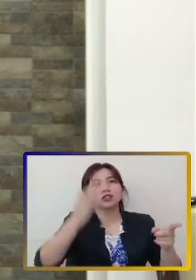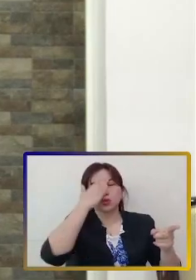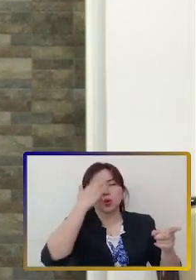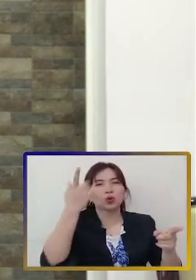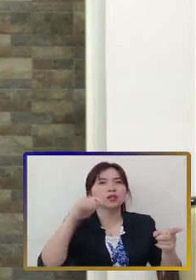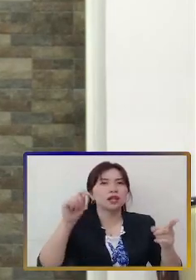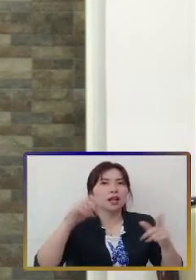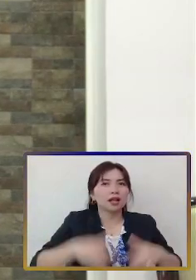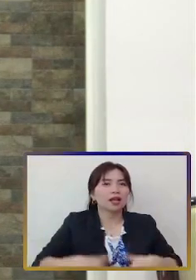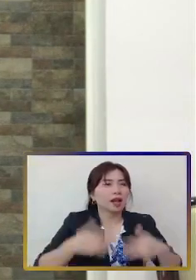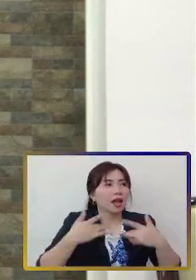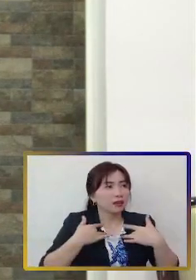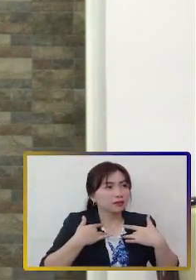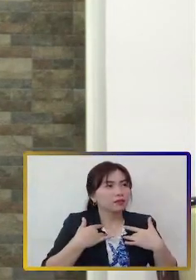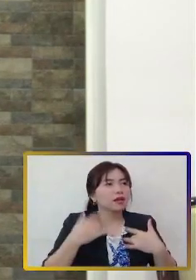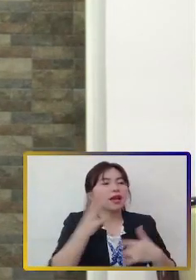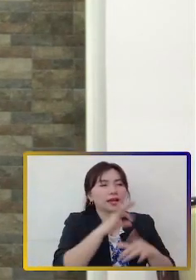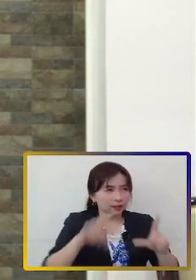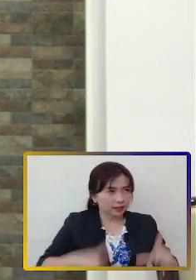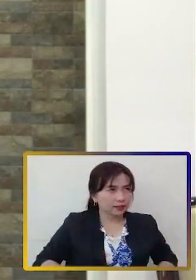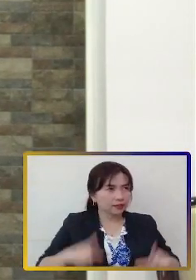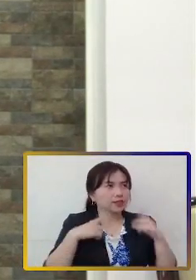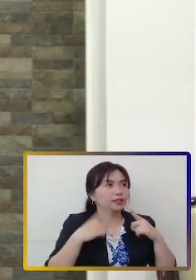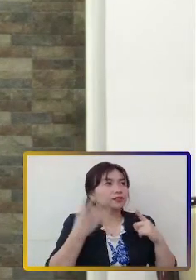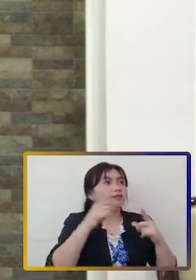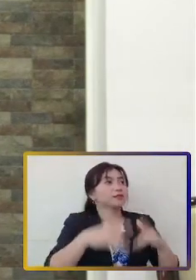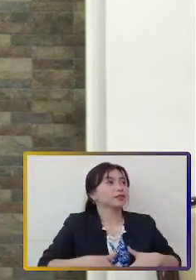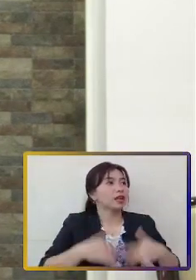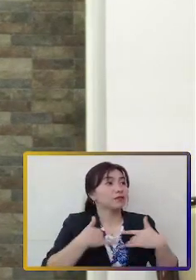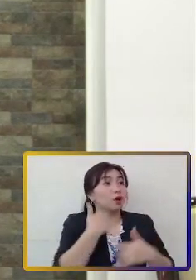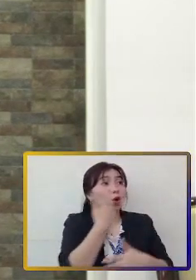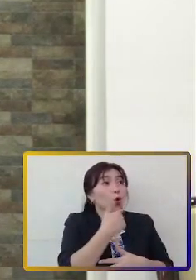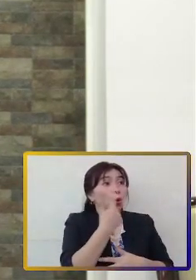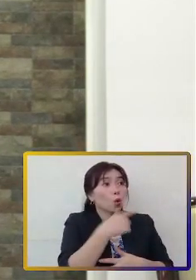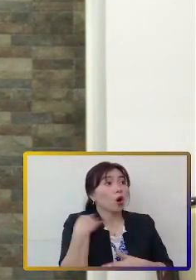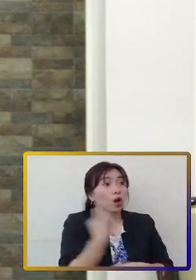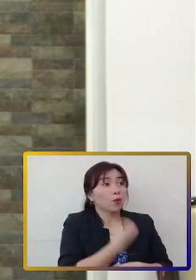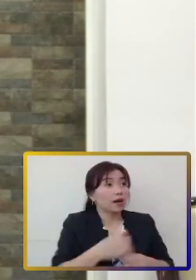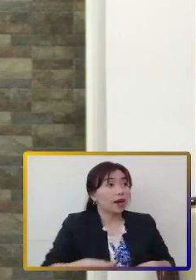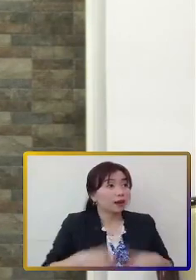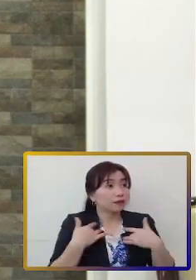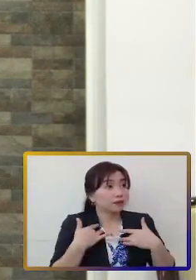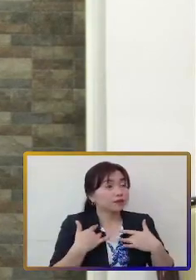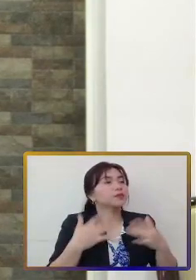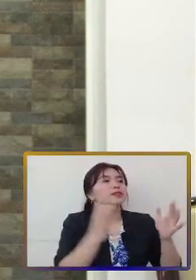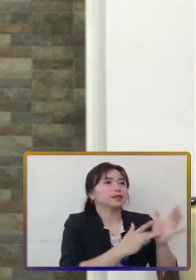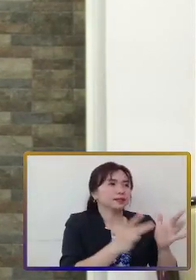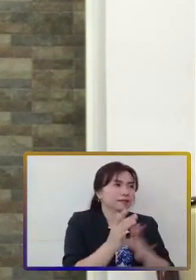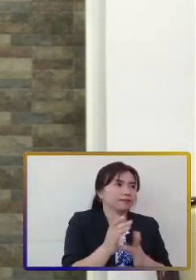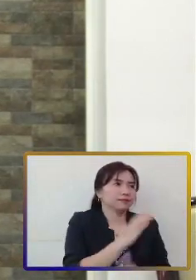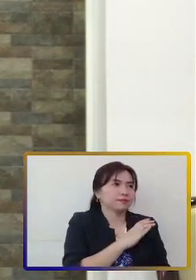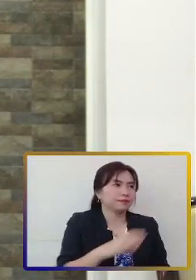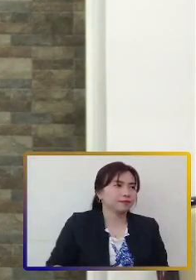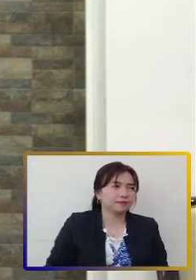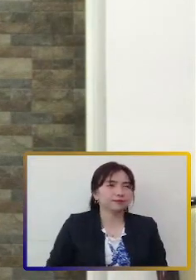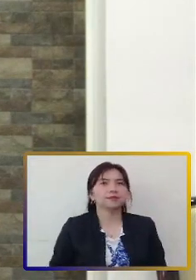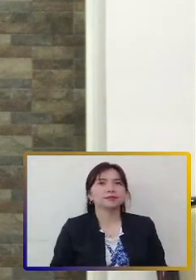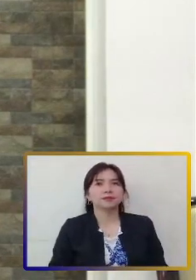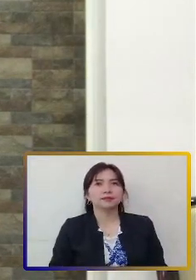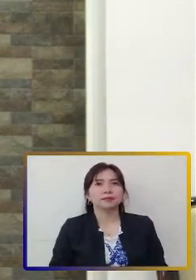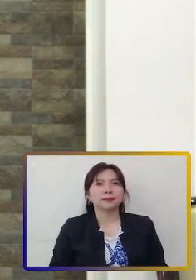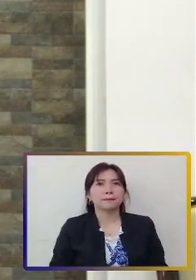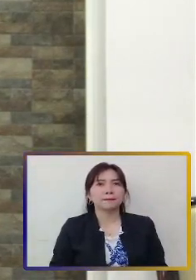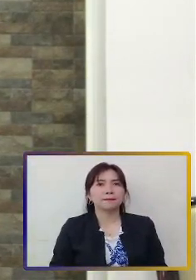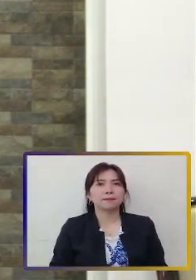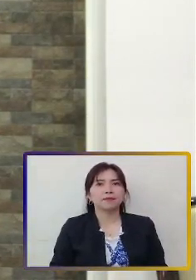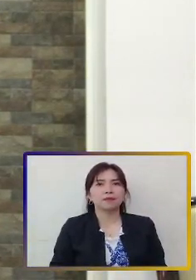the life because sabi ng Bibliya I am the way I am the truth and I am the life